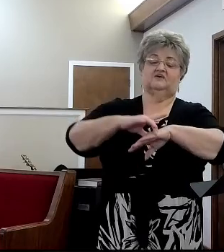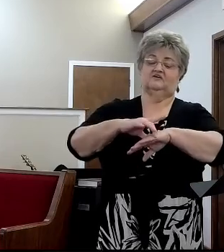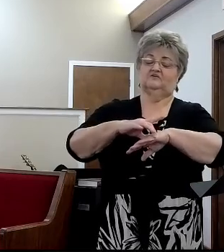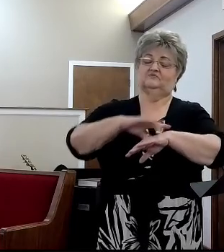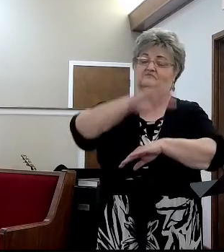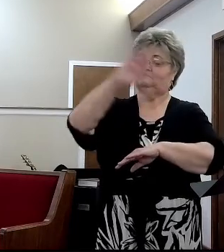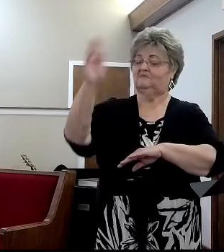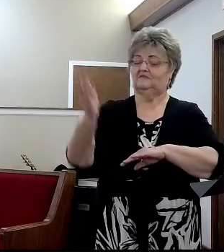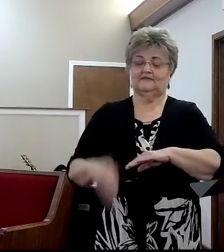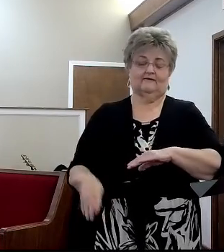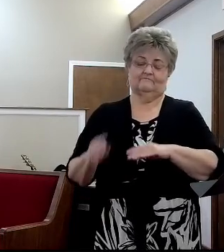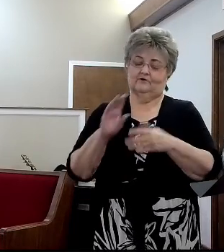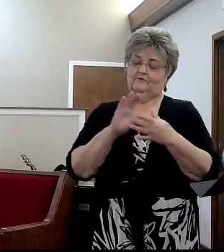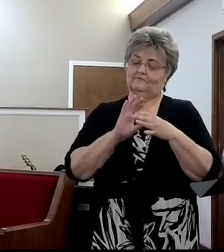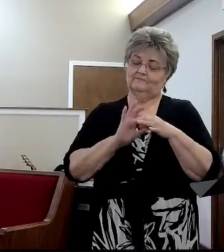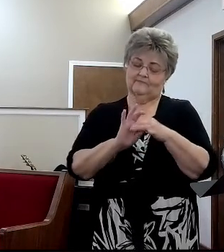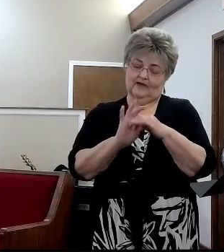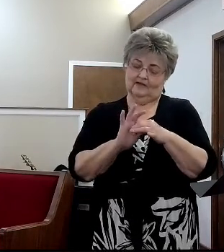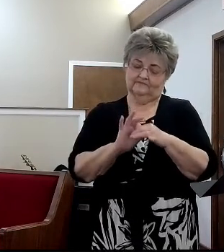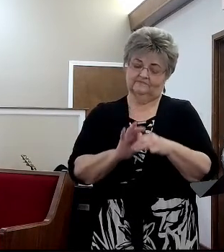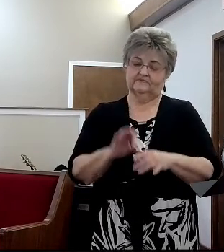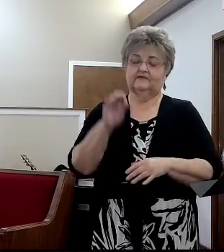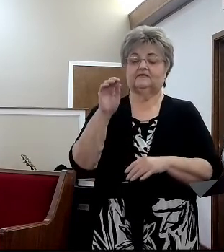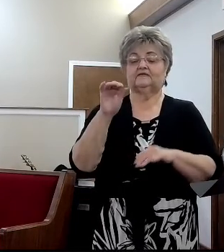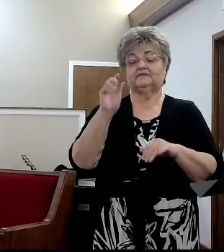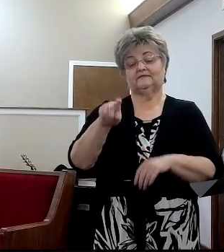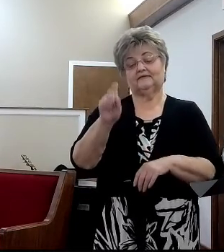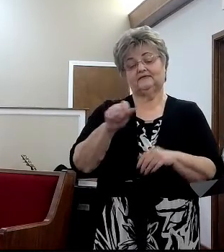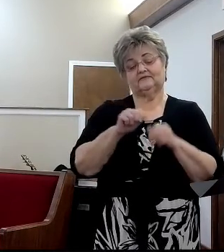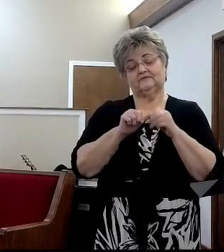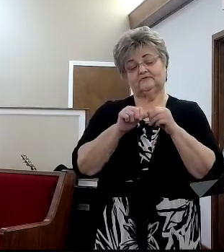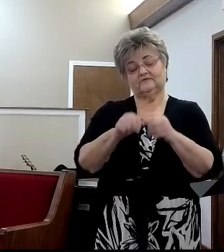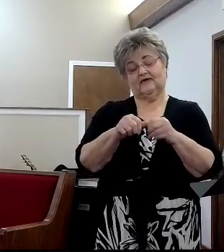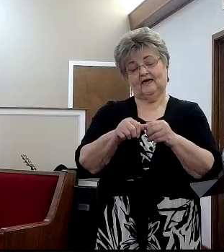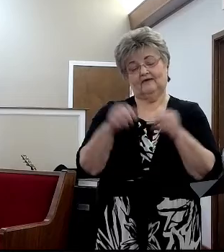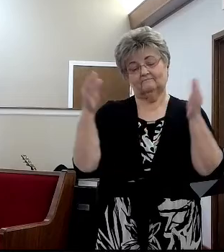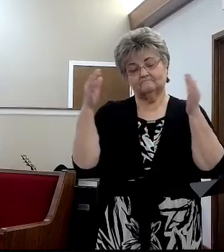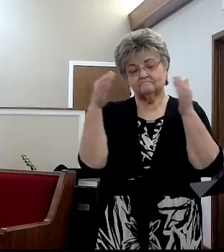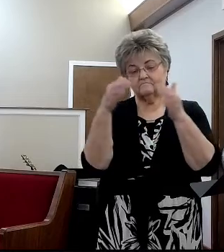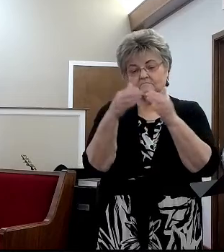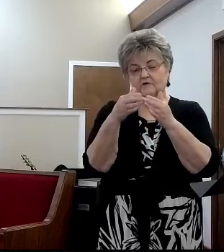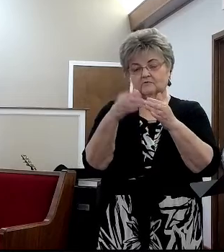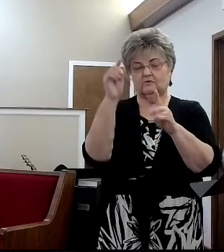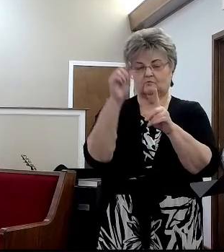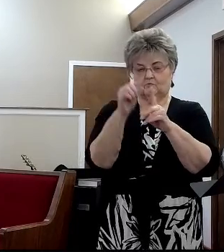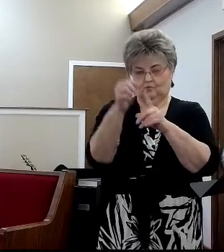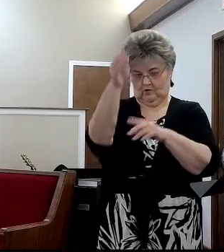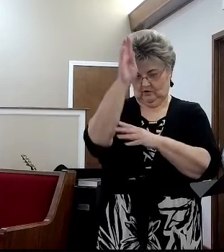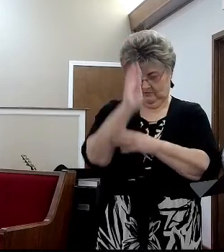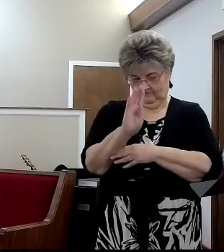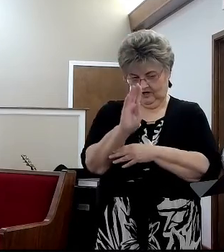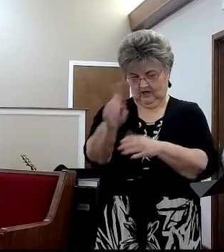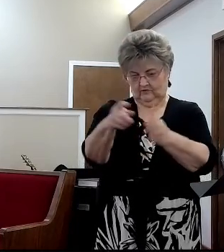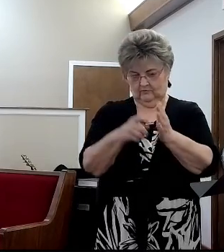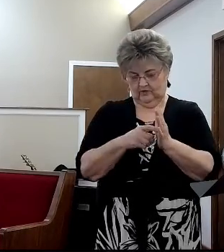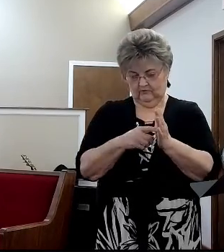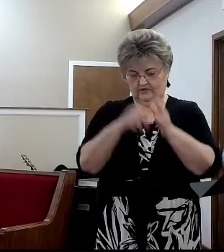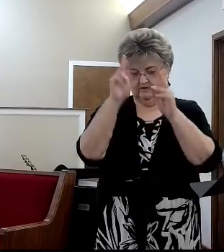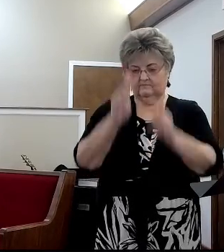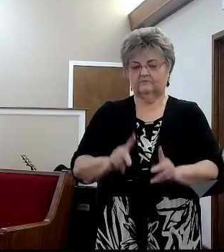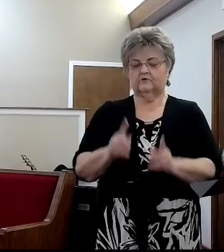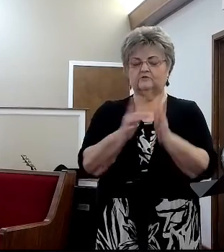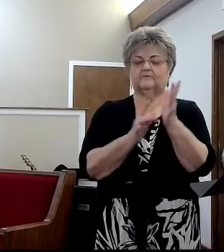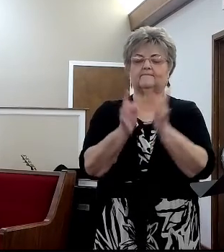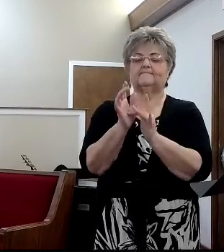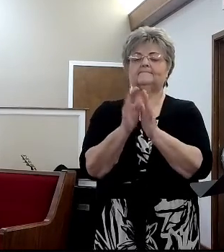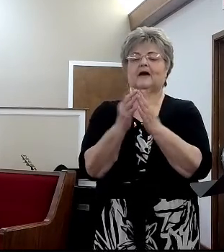we must remain focused on the Word of God, which contains the wisdom of God. This requires personal Bible study, faithful